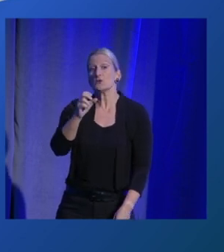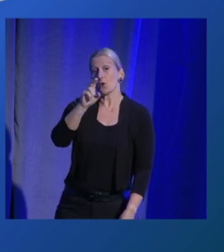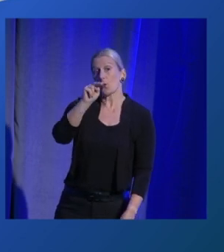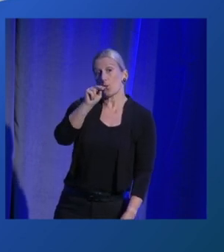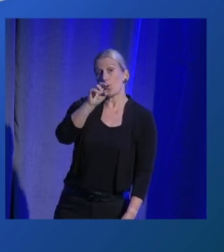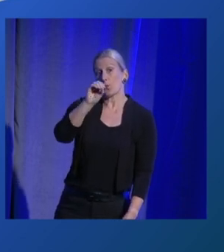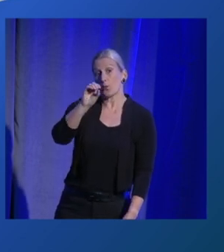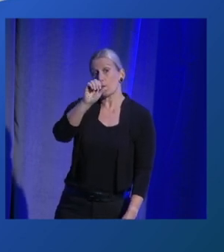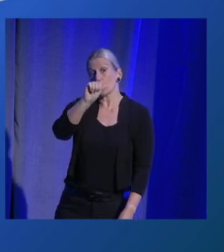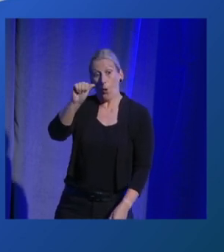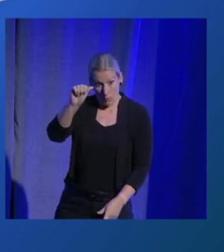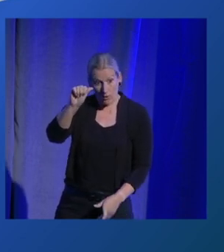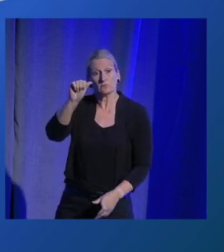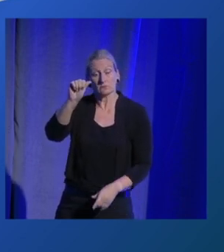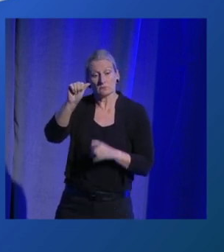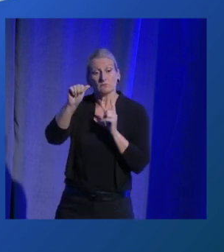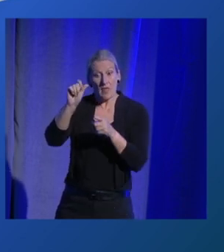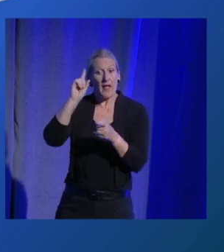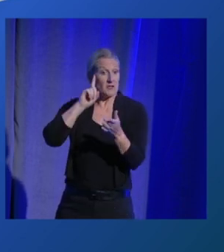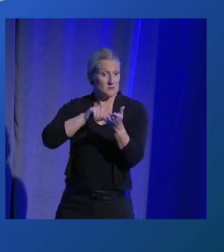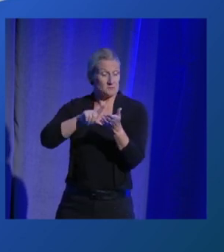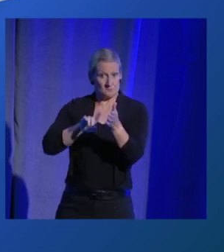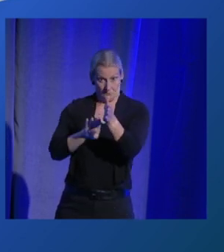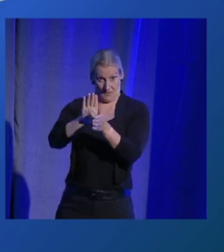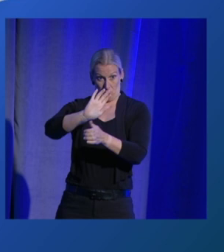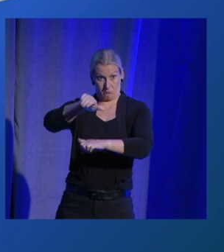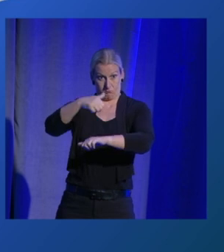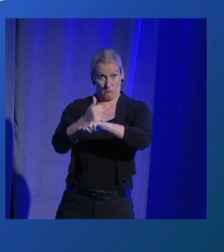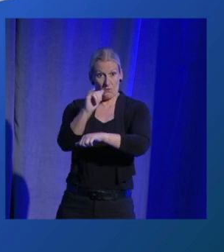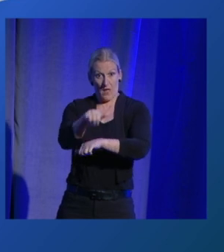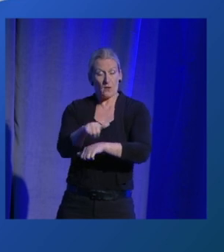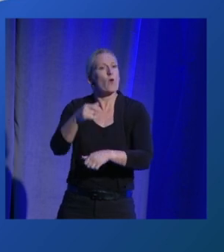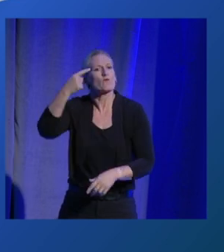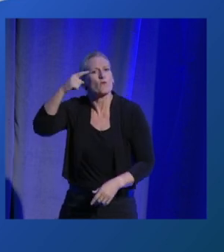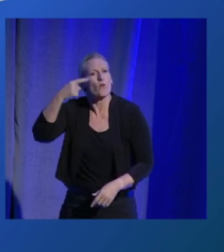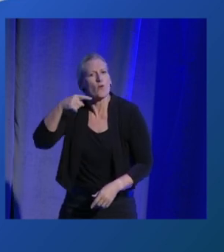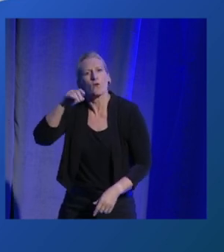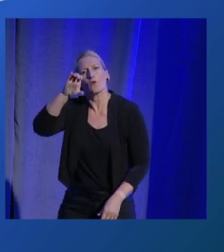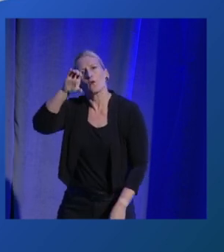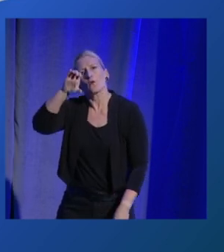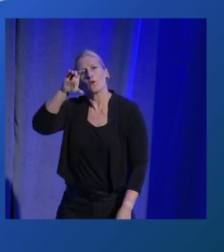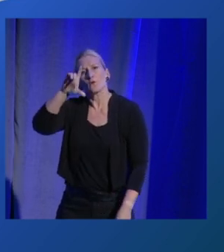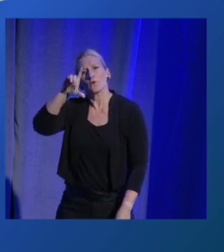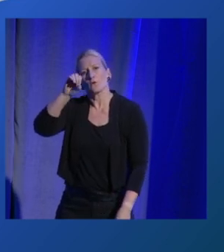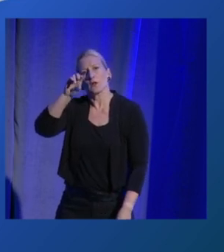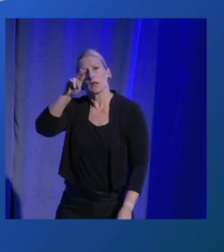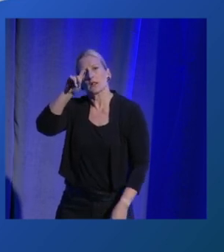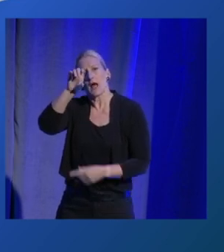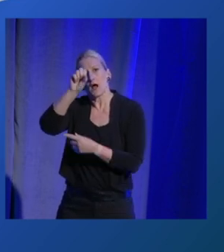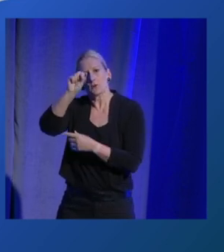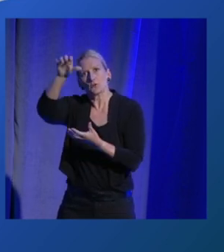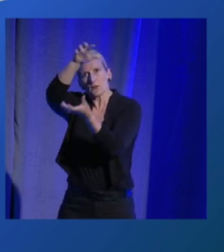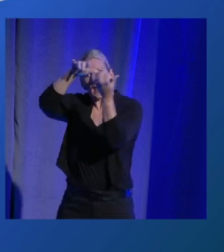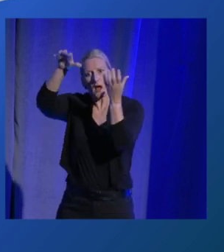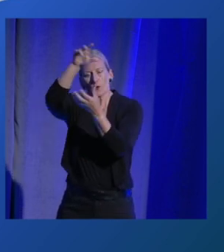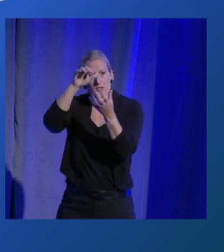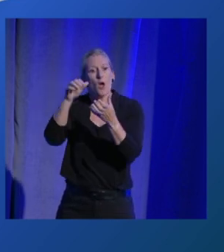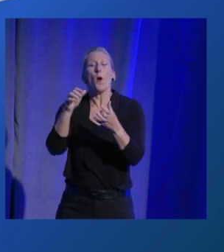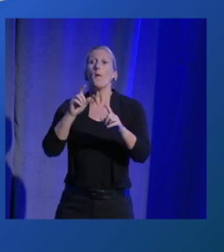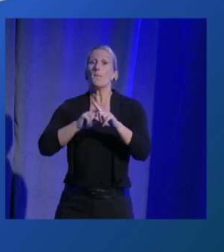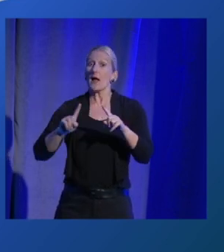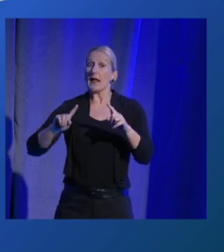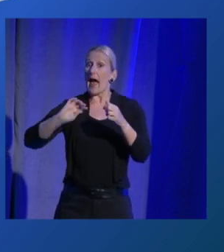atmospheric research it was developed to map clouds but it was developed with the Department of defense's